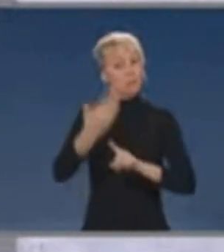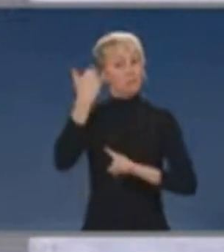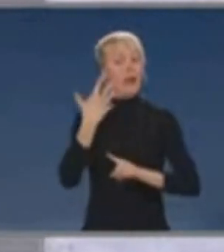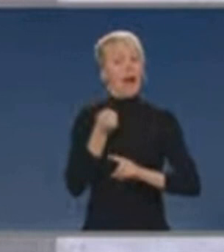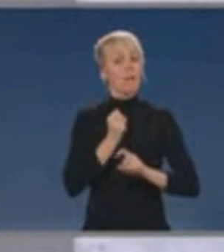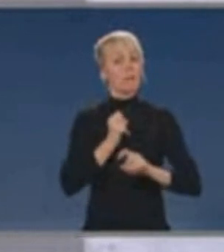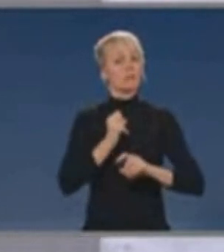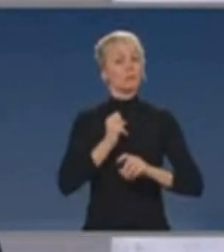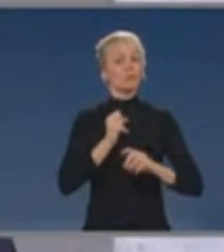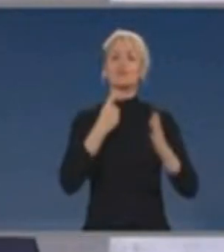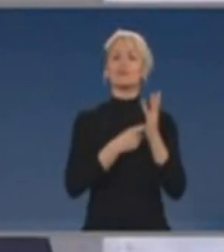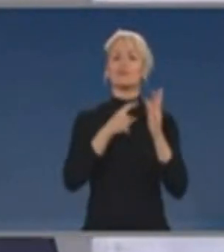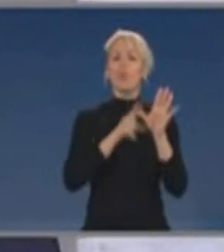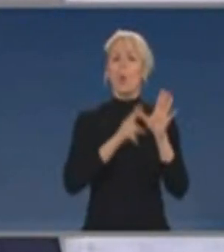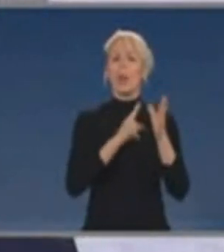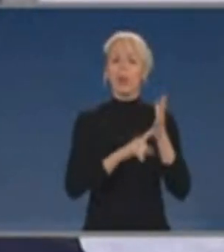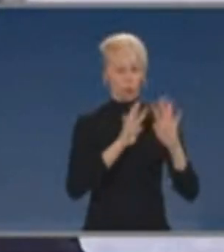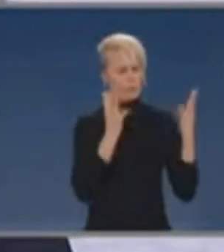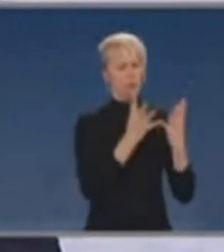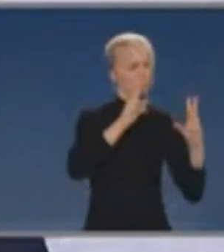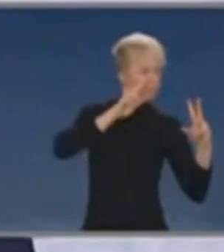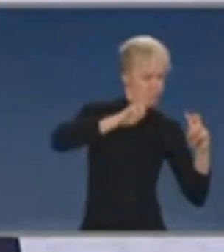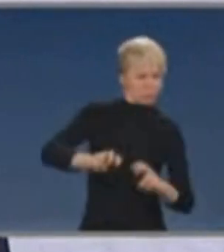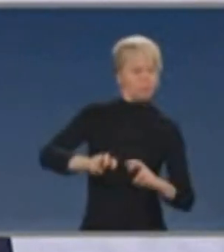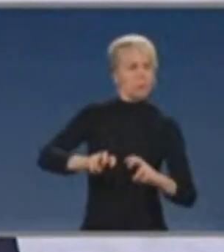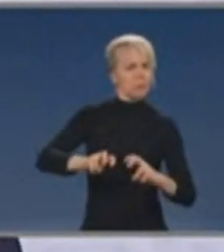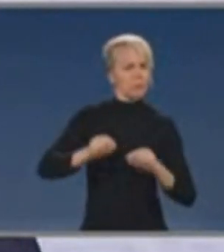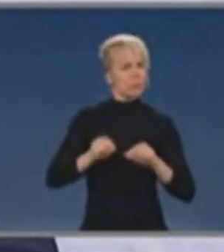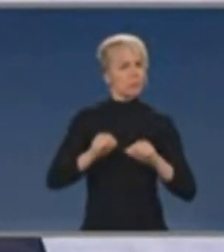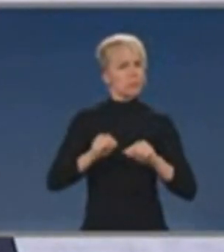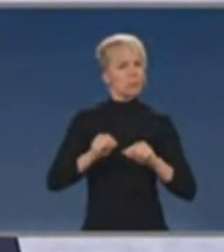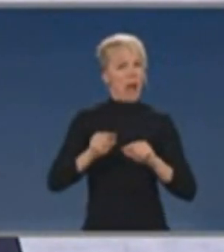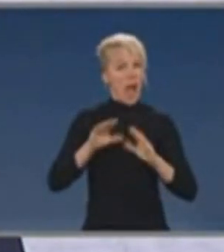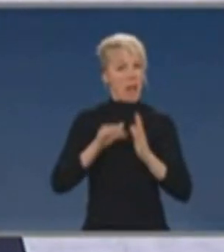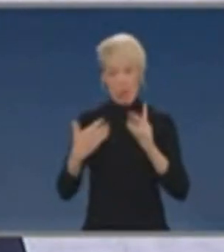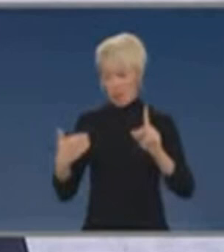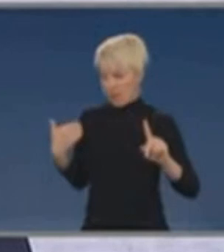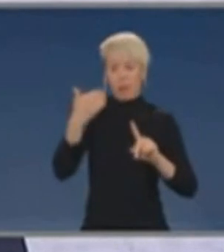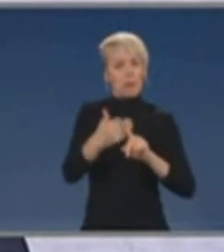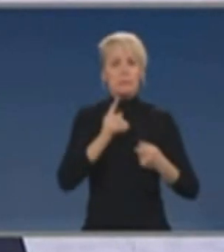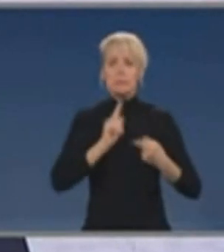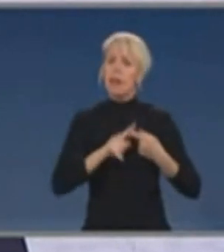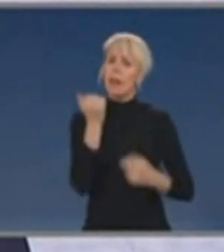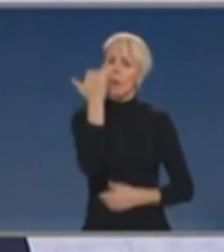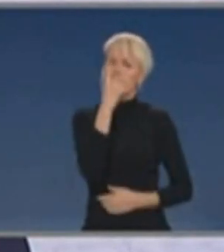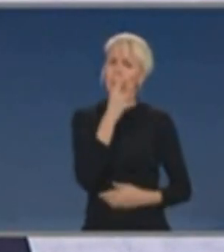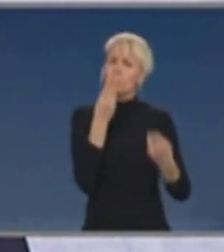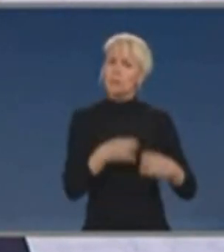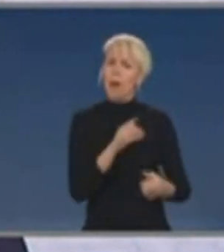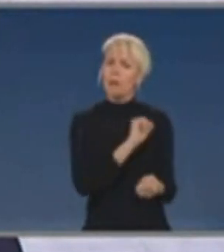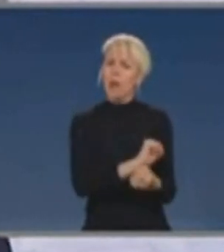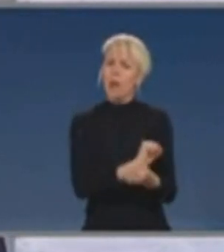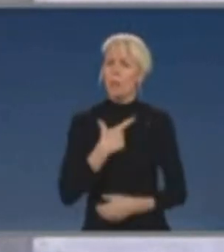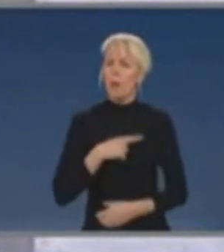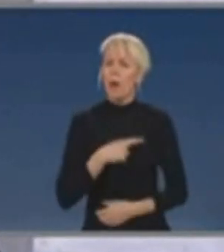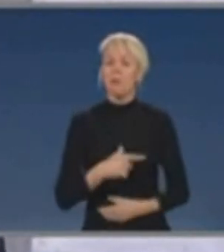have been implemented? Well, of course it is. And that's why the Closing the Gap initiatives that all states and territories, the Commonwealth Government, are so